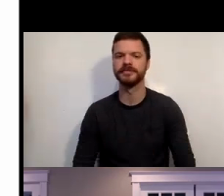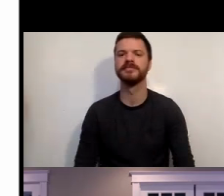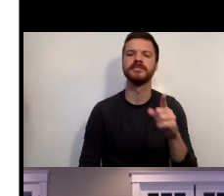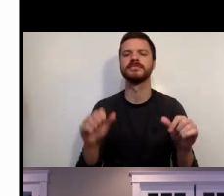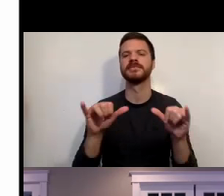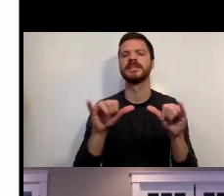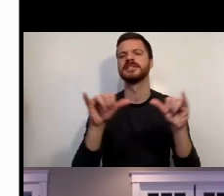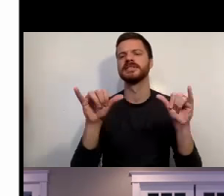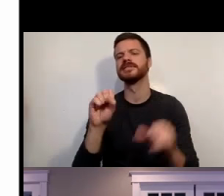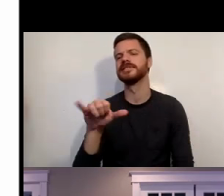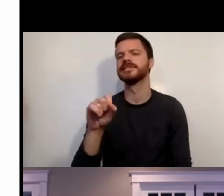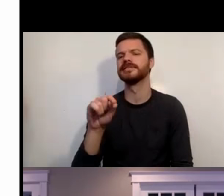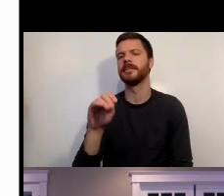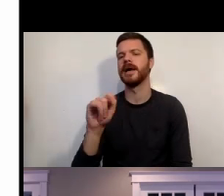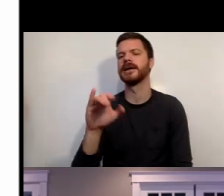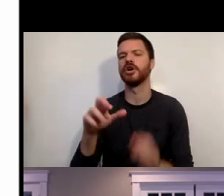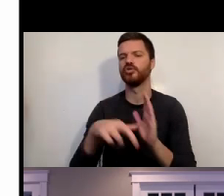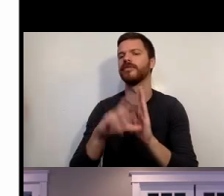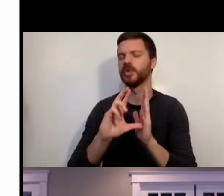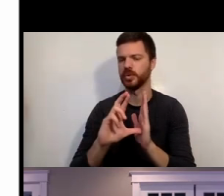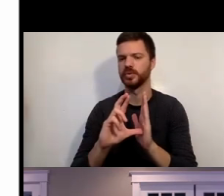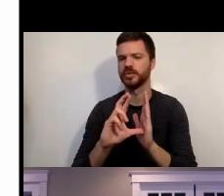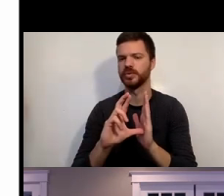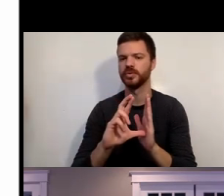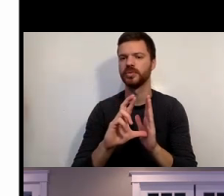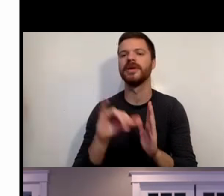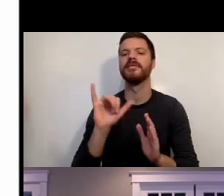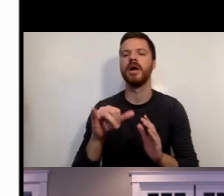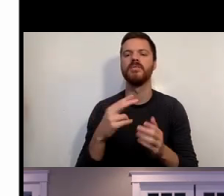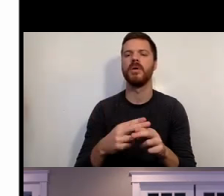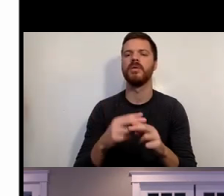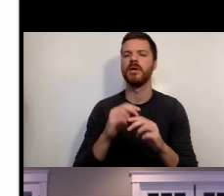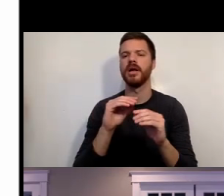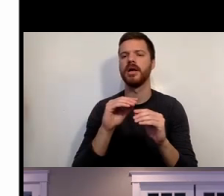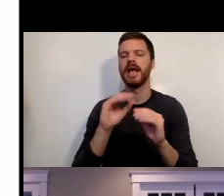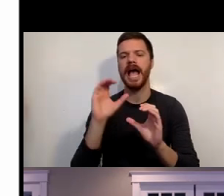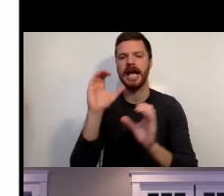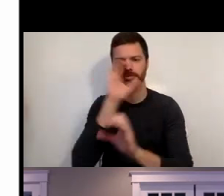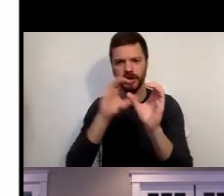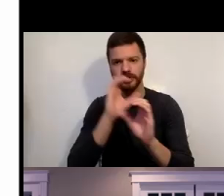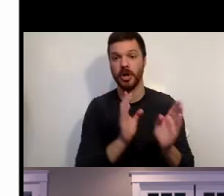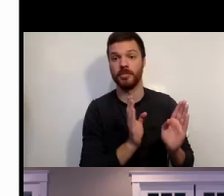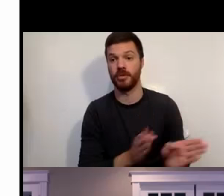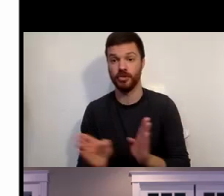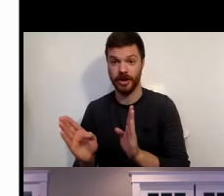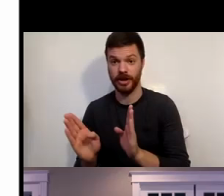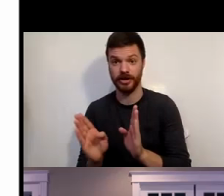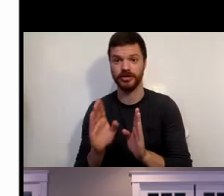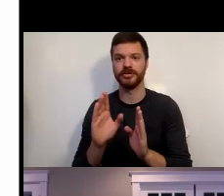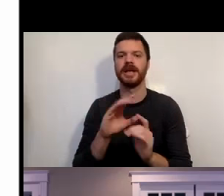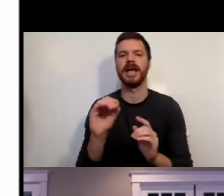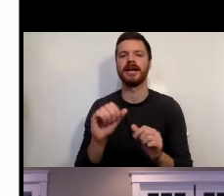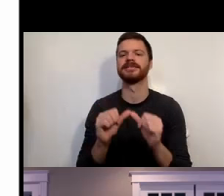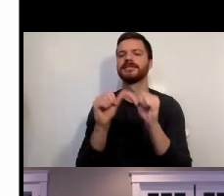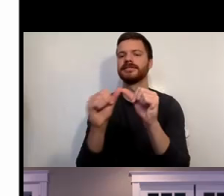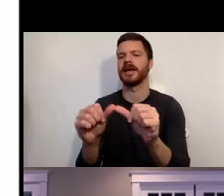that we did that was guided by a framework called the Exploration, Preparation, Implementation, and Sustainment Framework